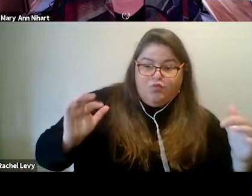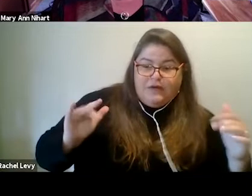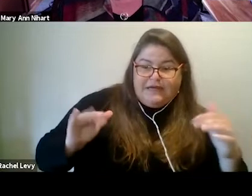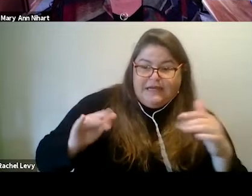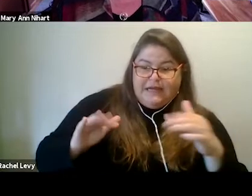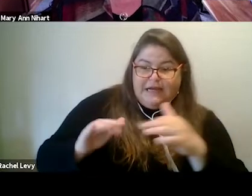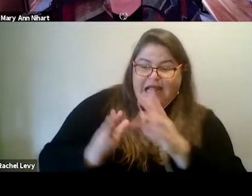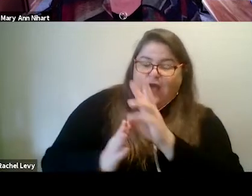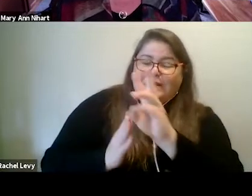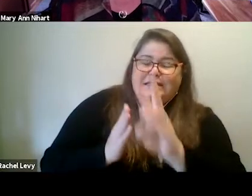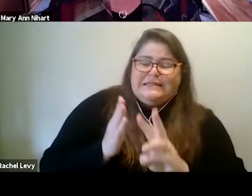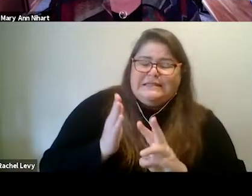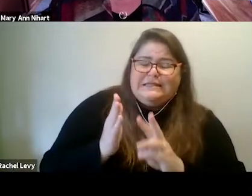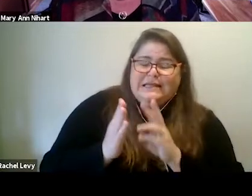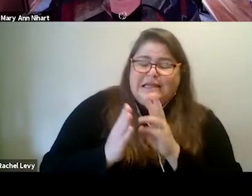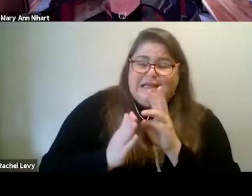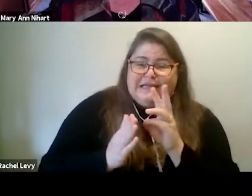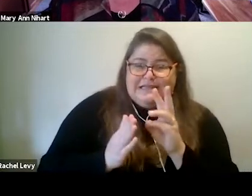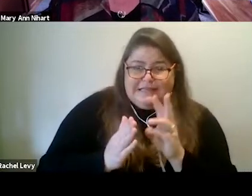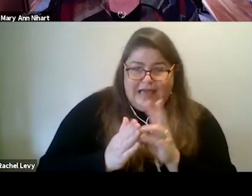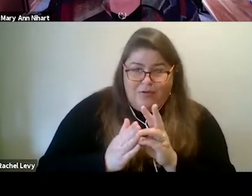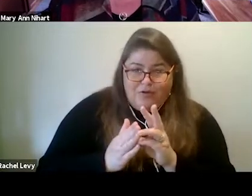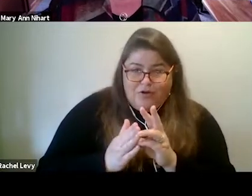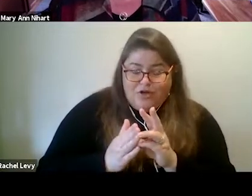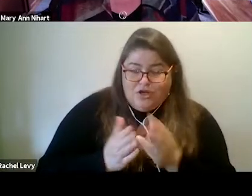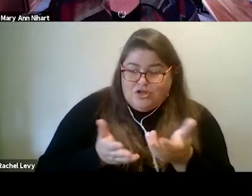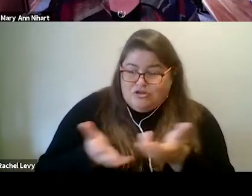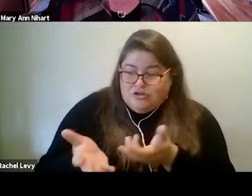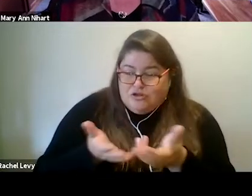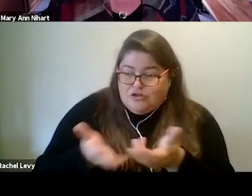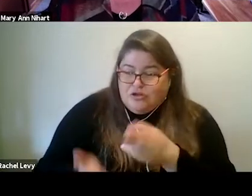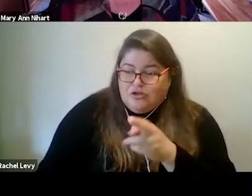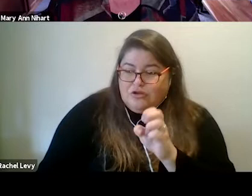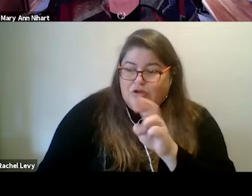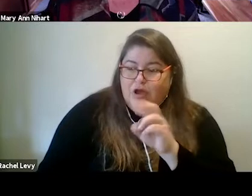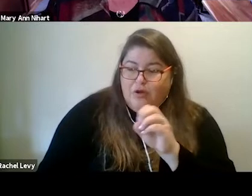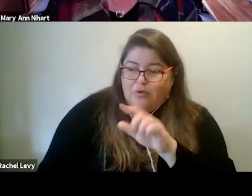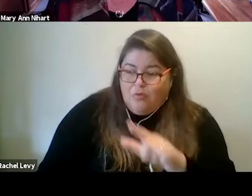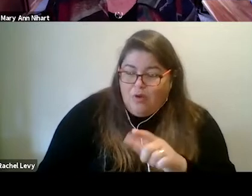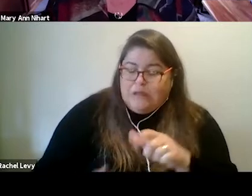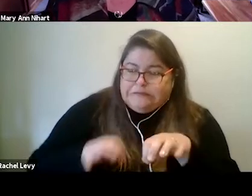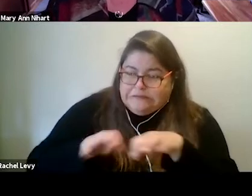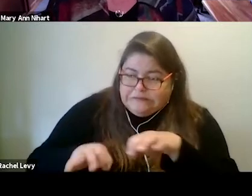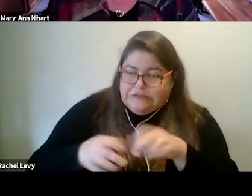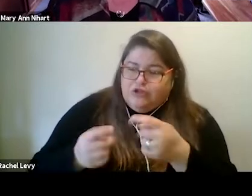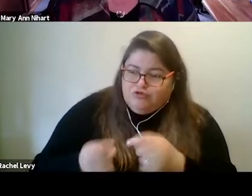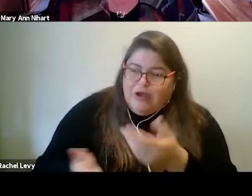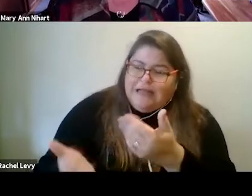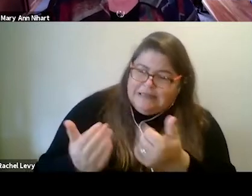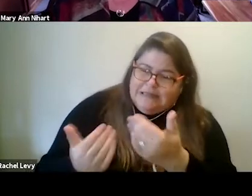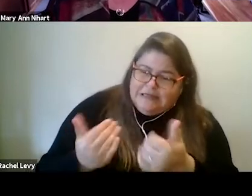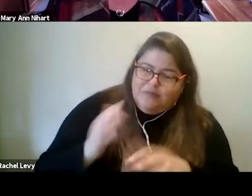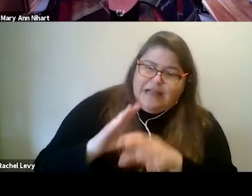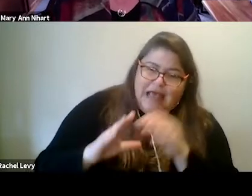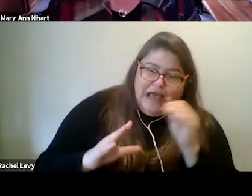6 hours talking to Errol, working with Errol, trying to get him to come out of the